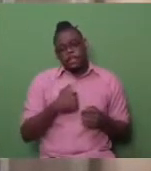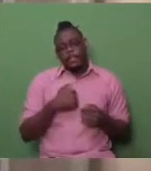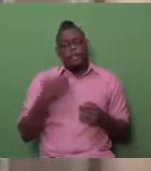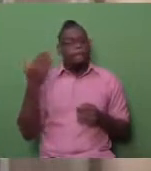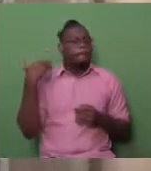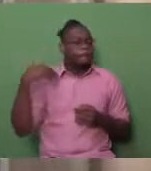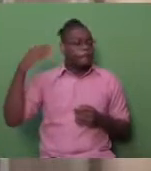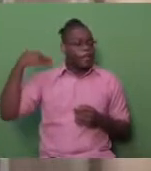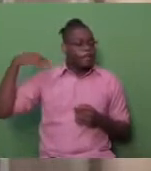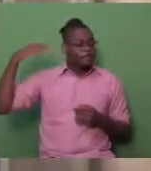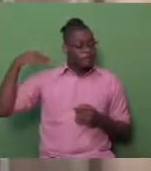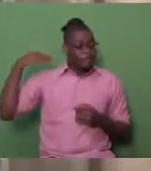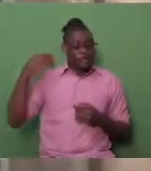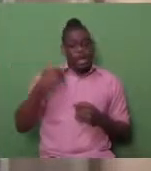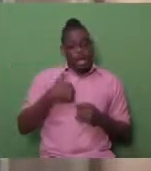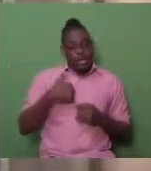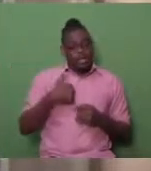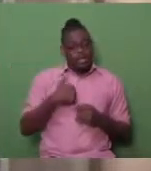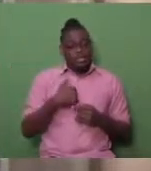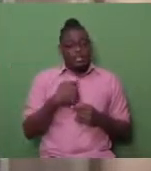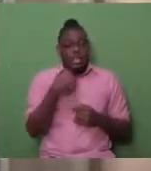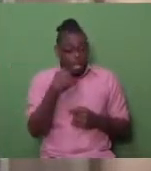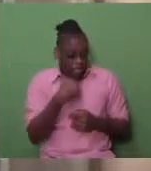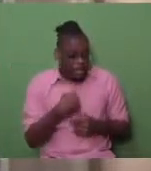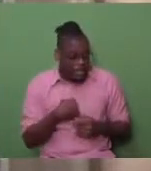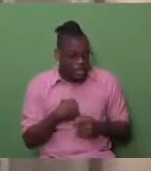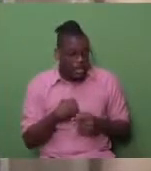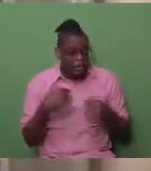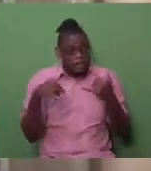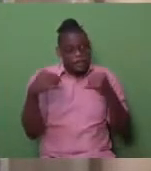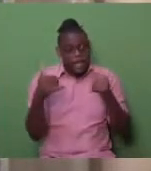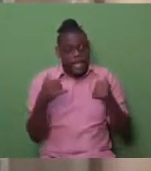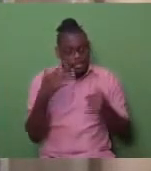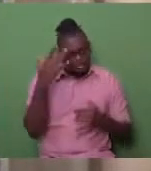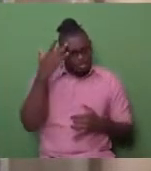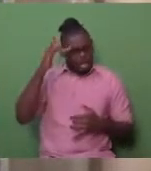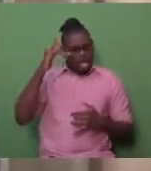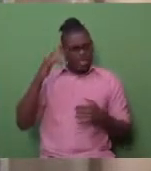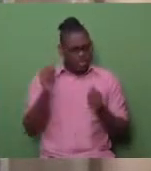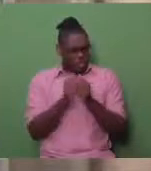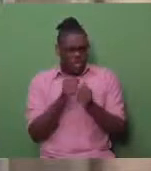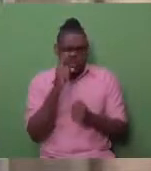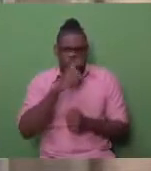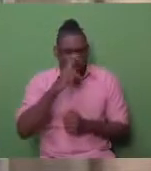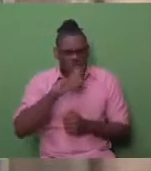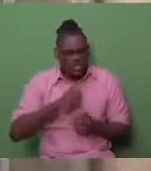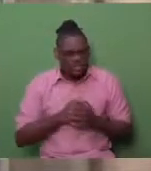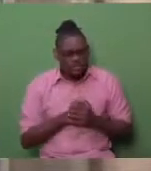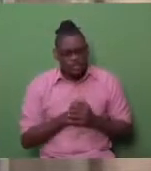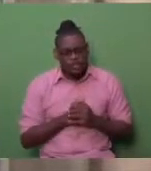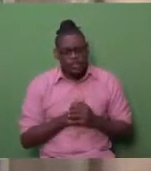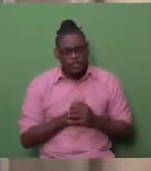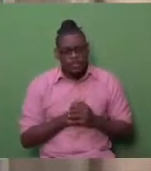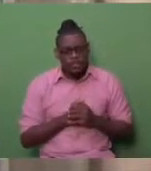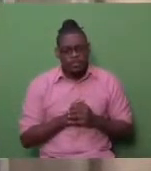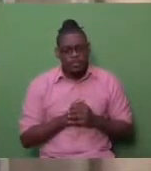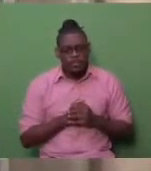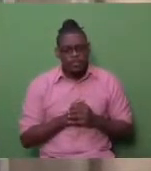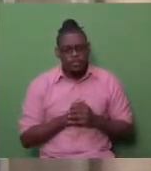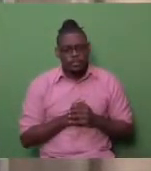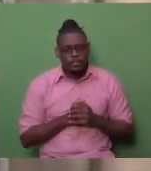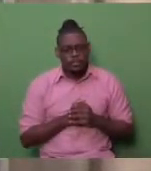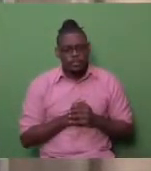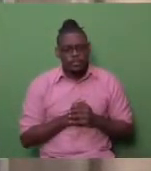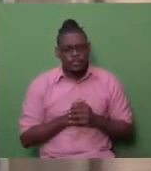with foolishness. That's what he's doing. On pages 160 and 161 of the statement, minister indicated that